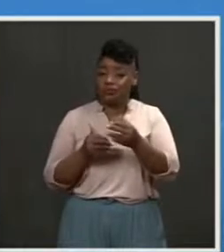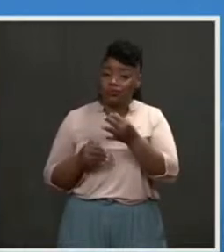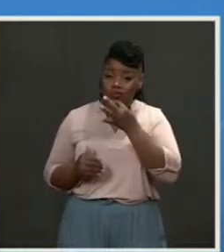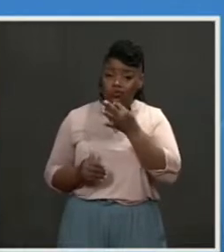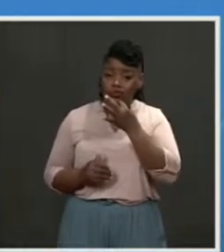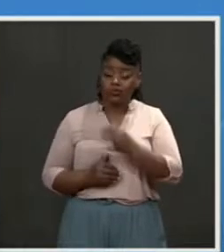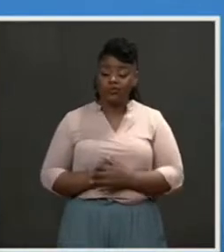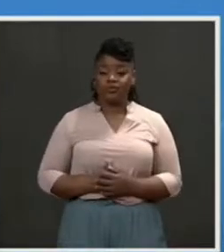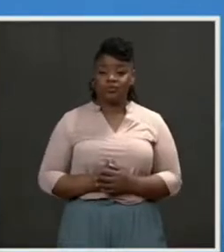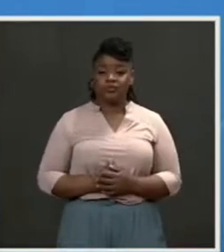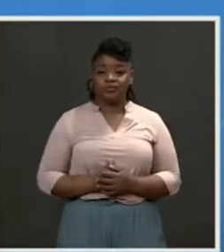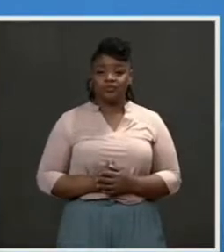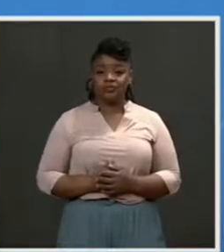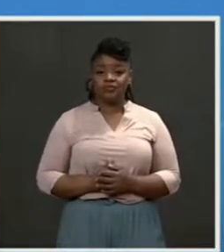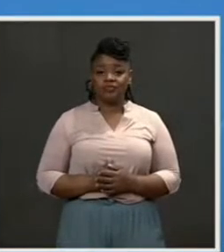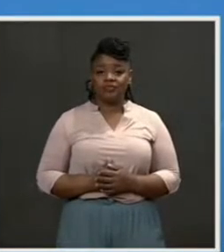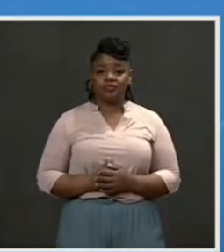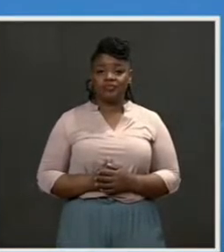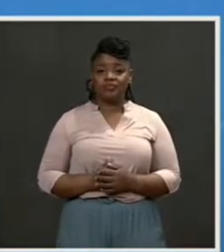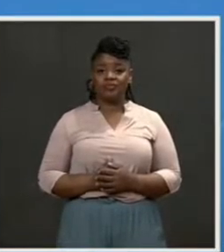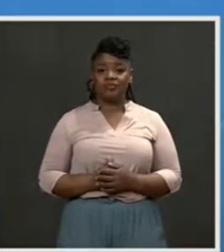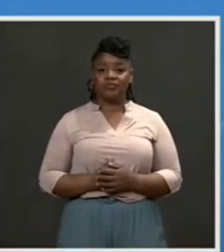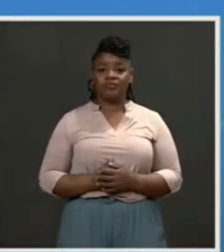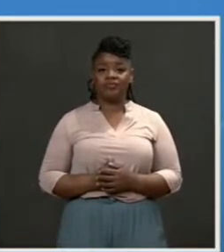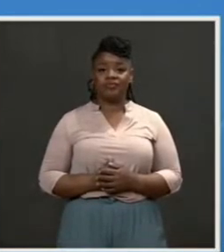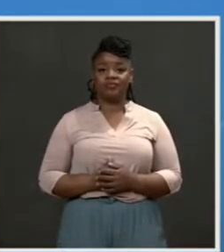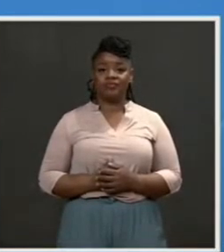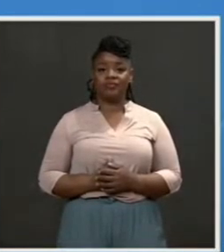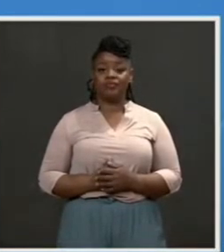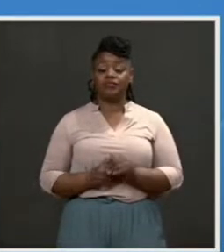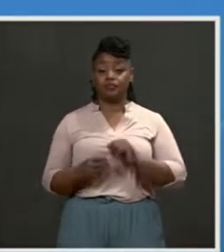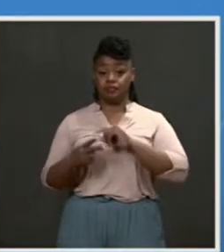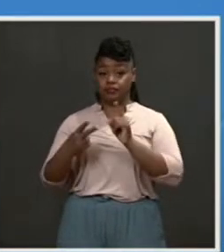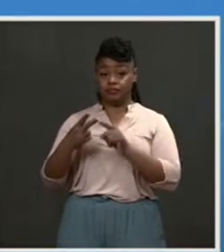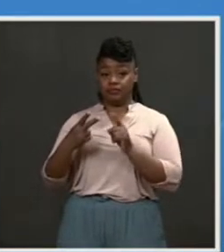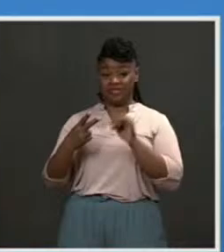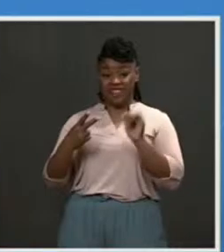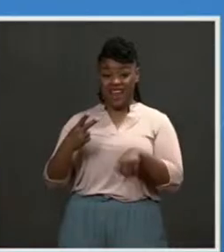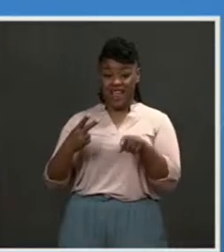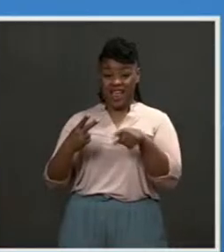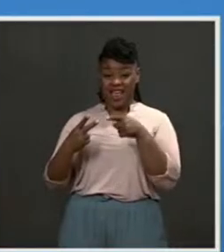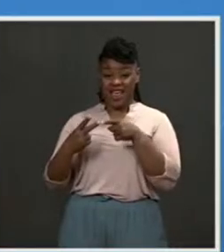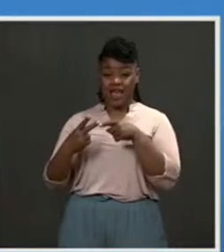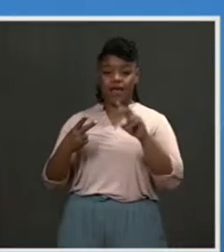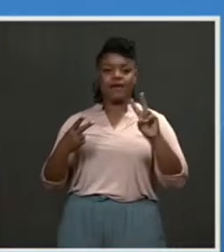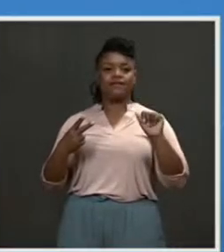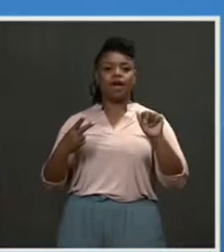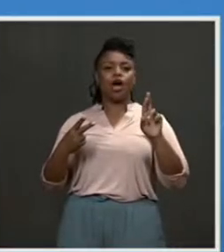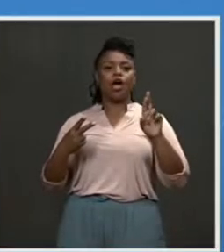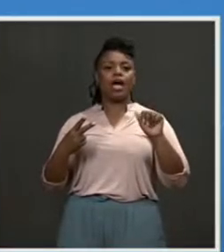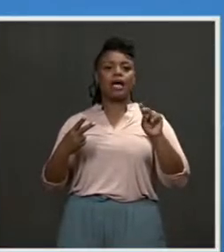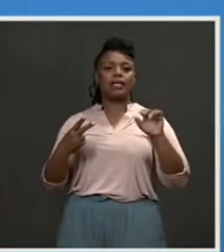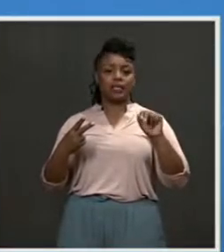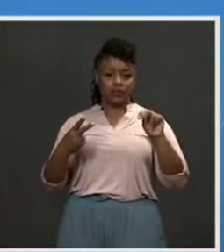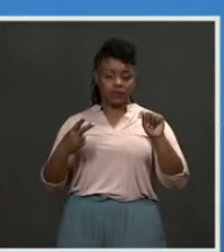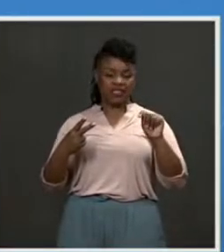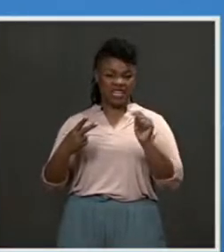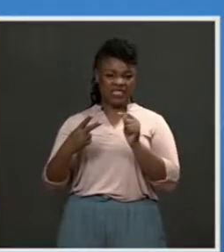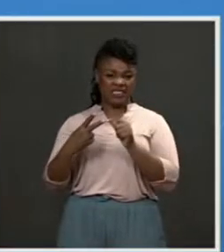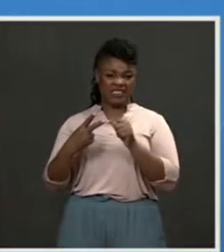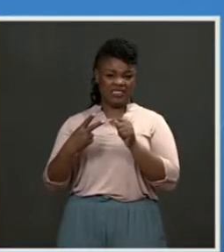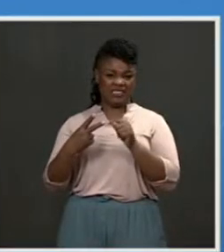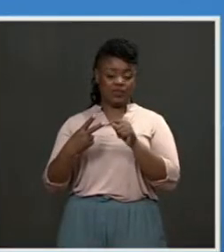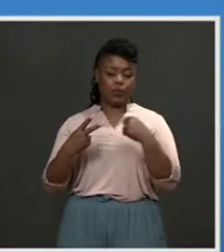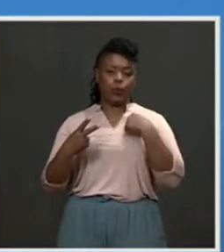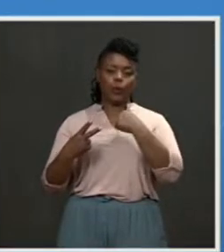maybe just to the b1526 uh discussion yes we're following this very carefully across the northeast in in new